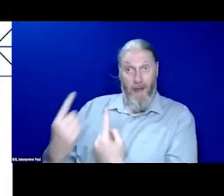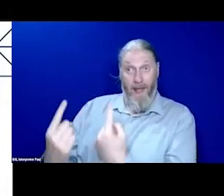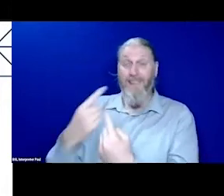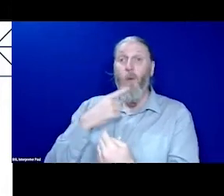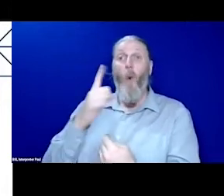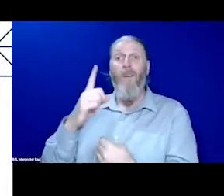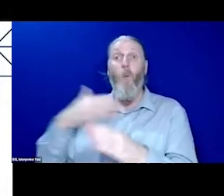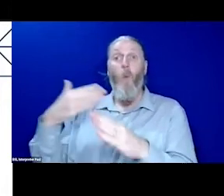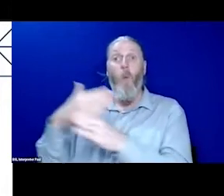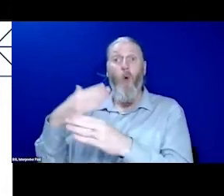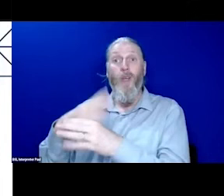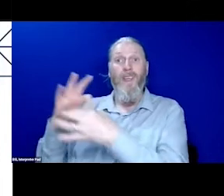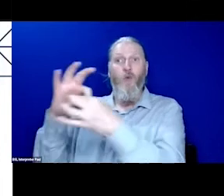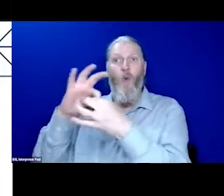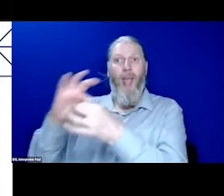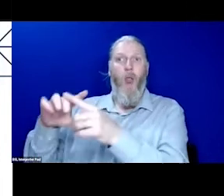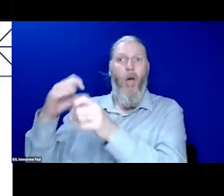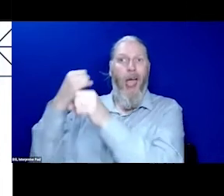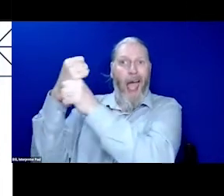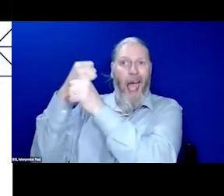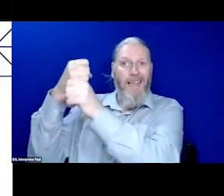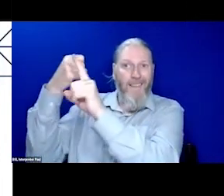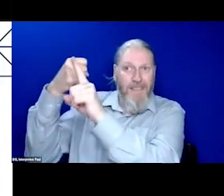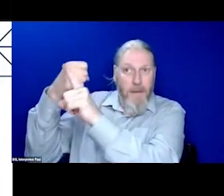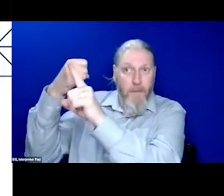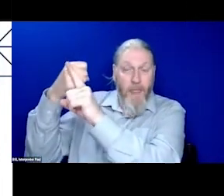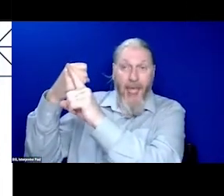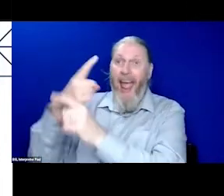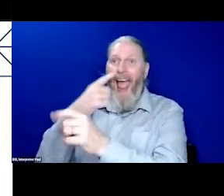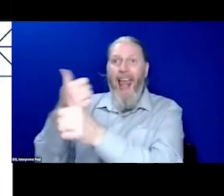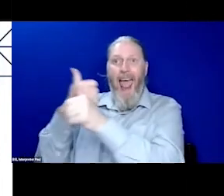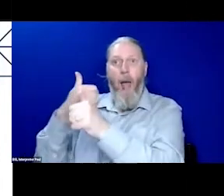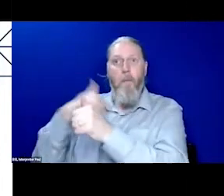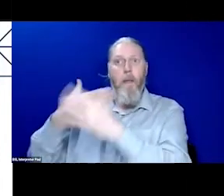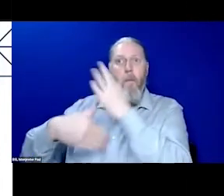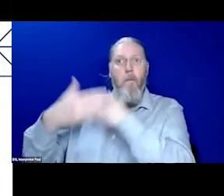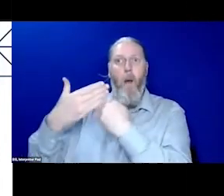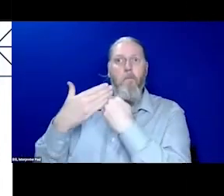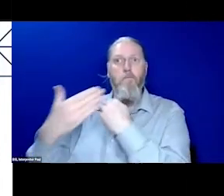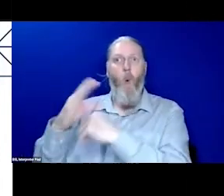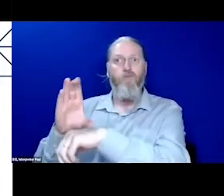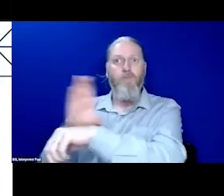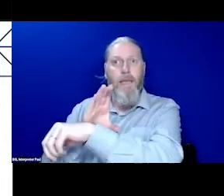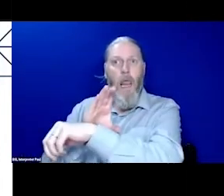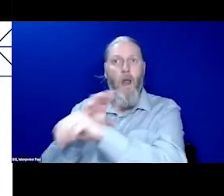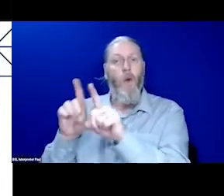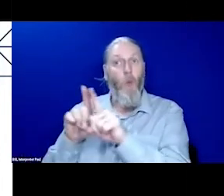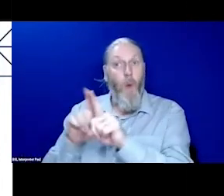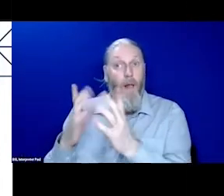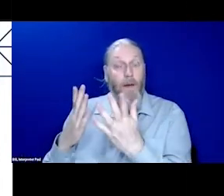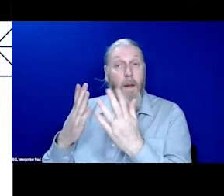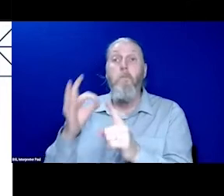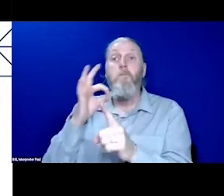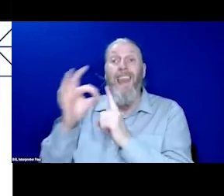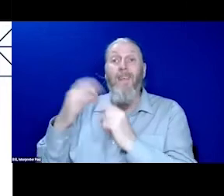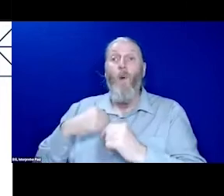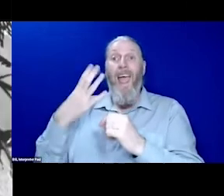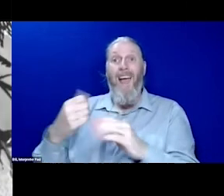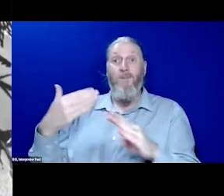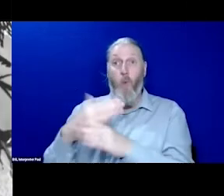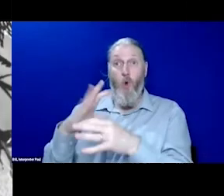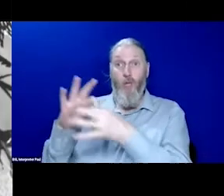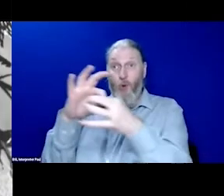promote resilience, especially when they can emotionally engage and when mental health is systematically supported. Next